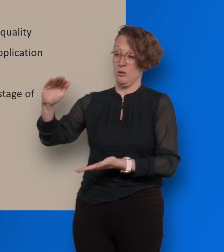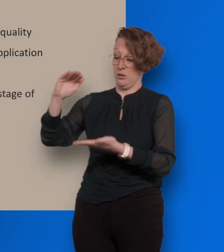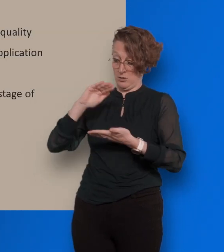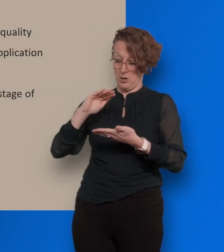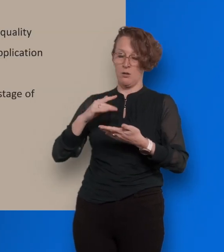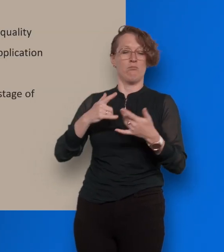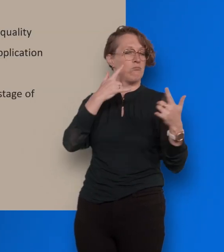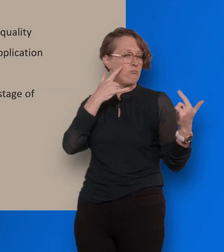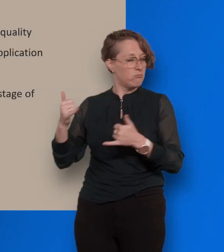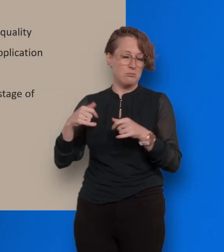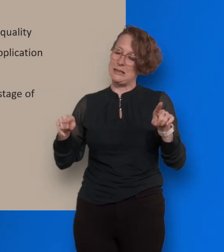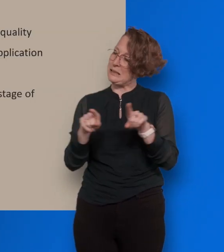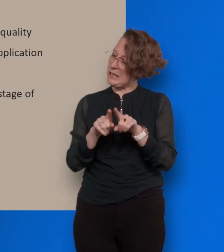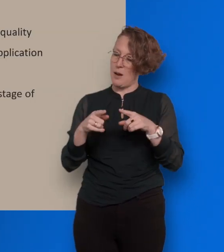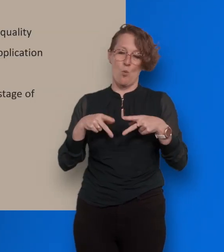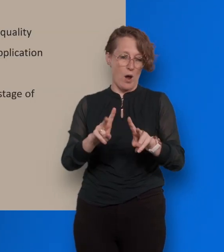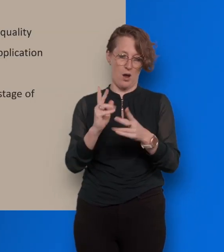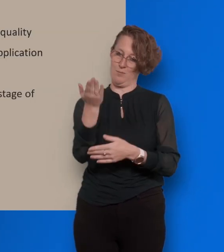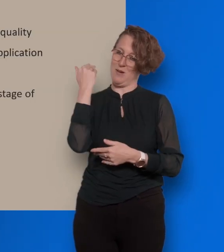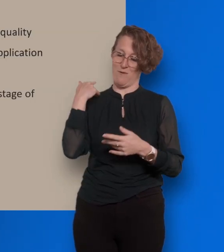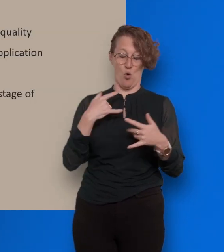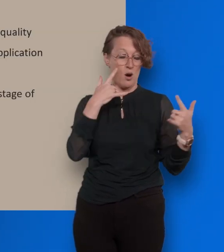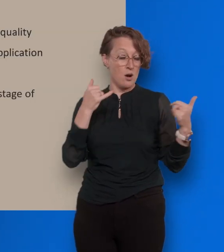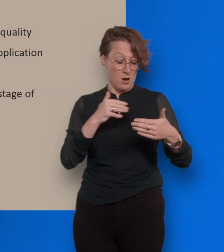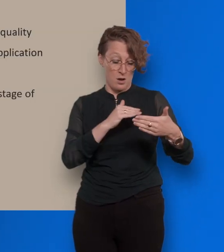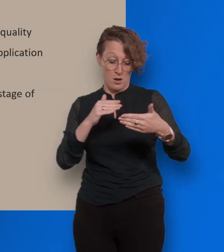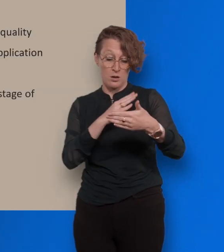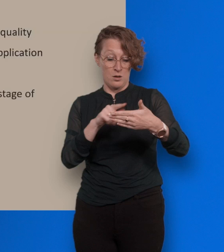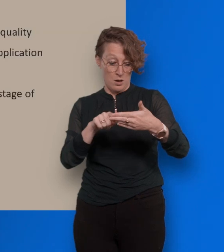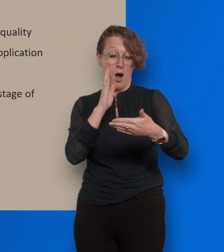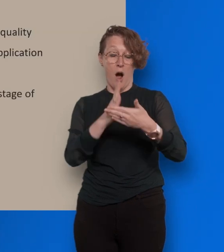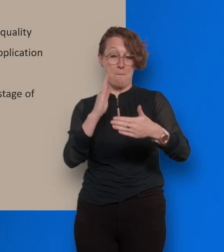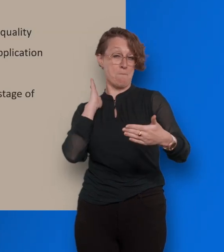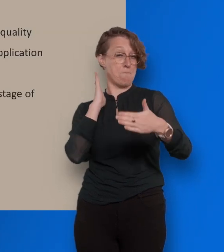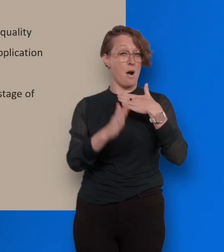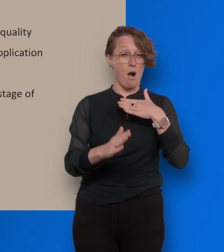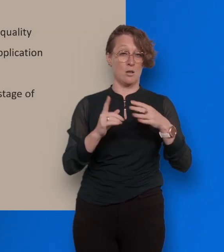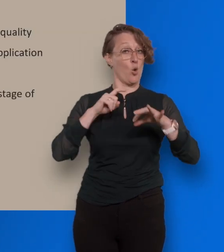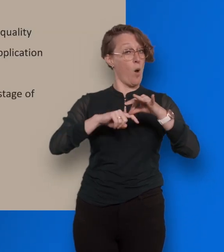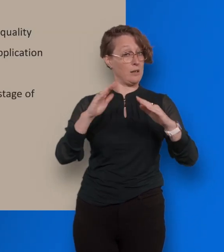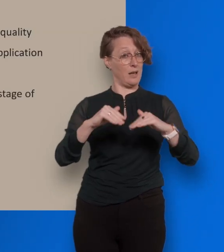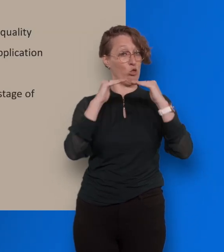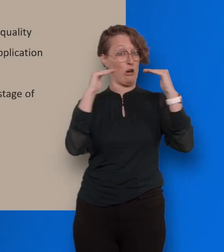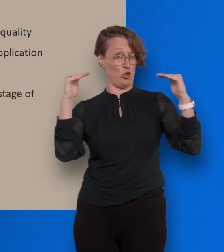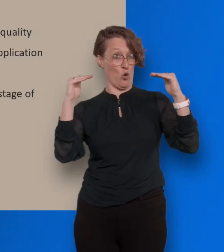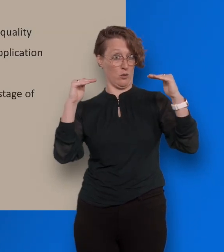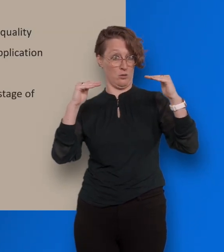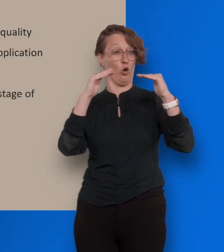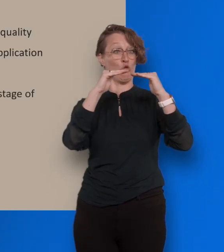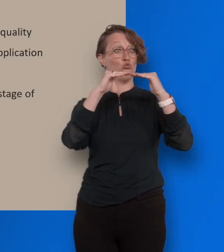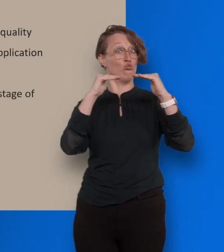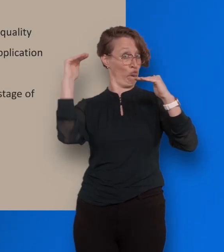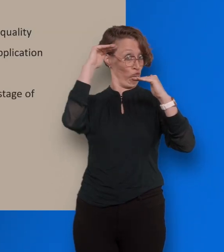in the normal way to begin with to decide whether or not the applicant passes the quality threshold. And there are the